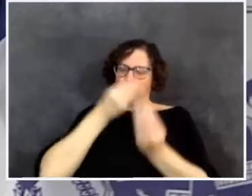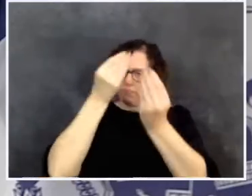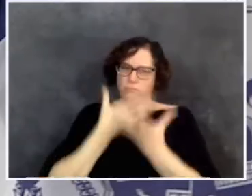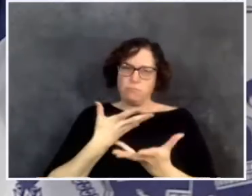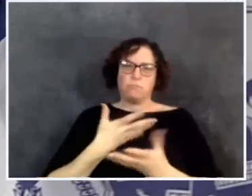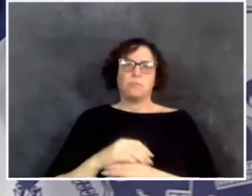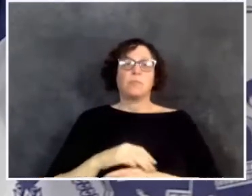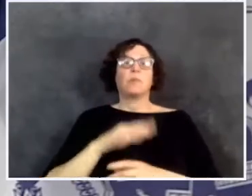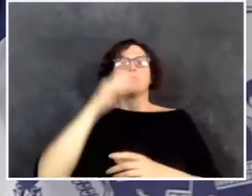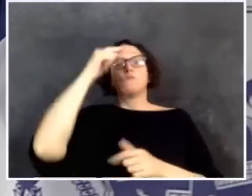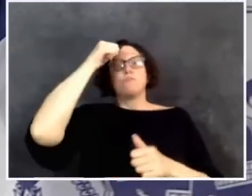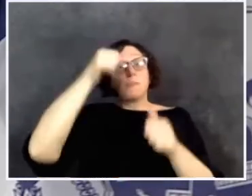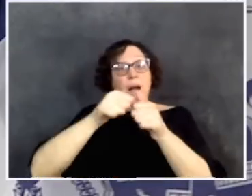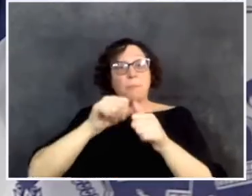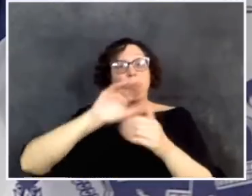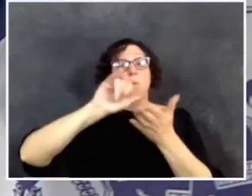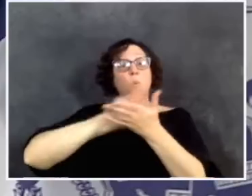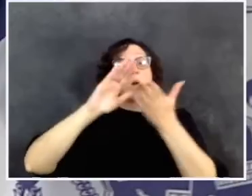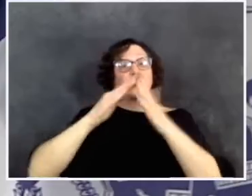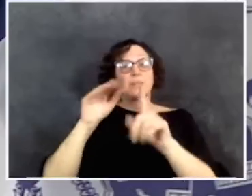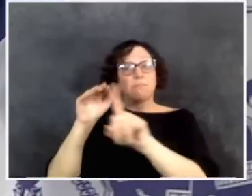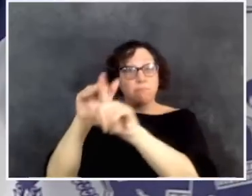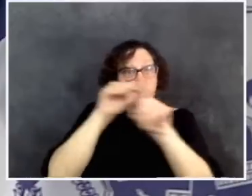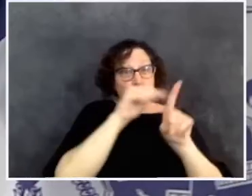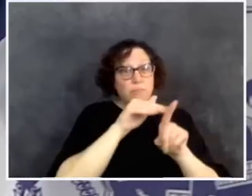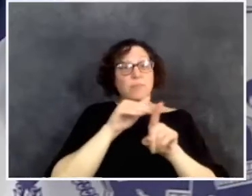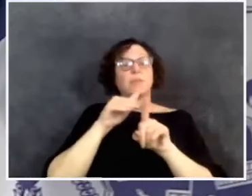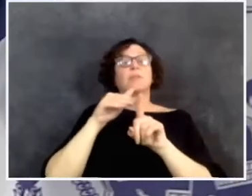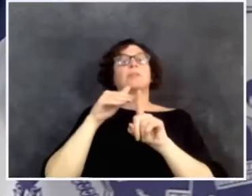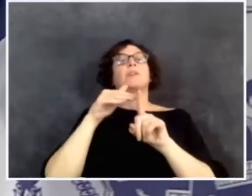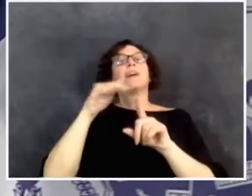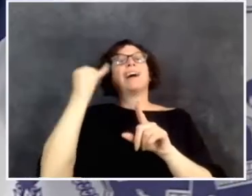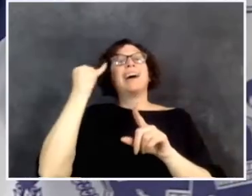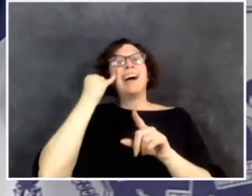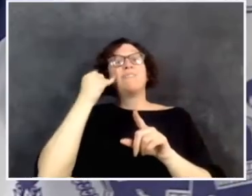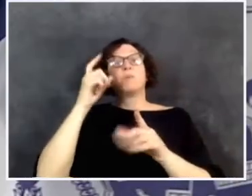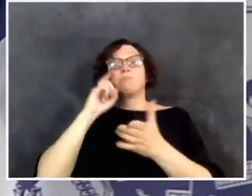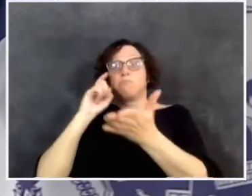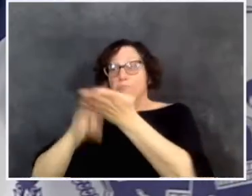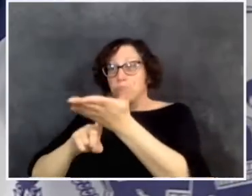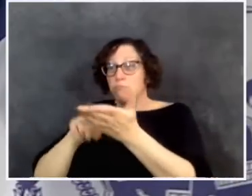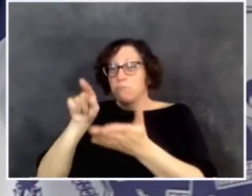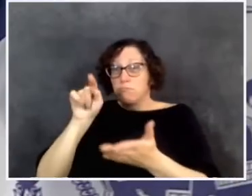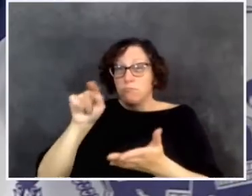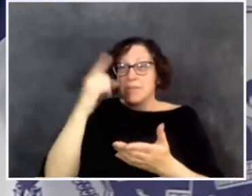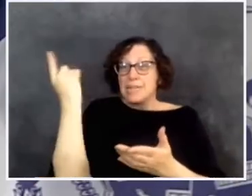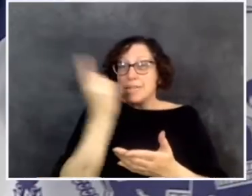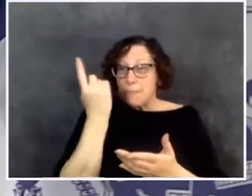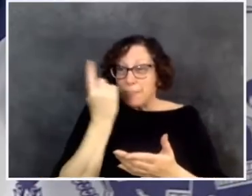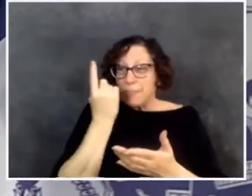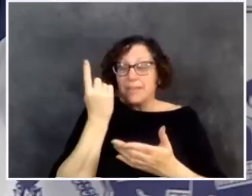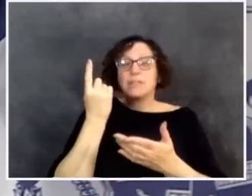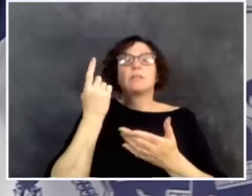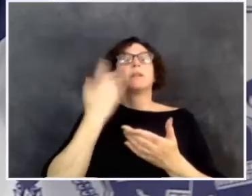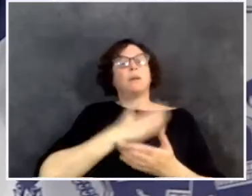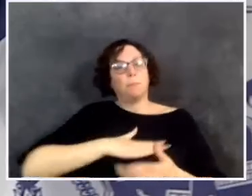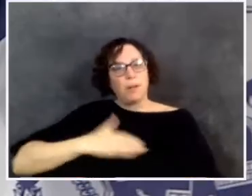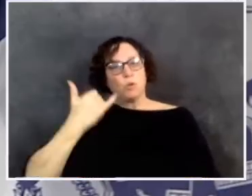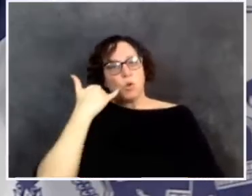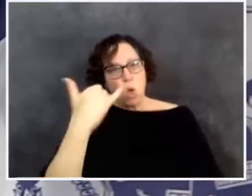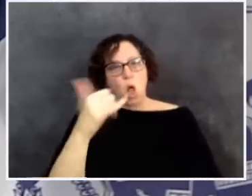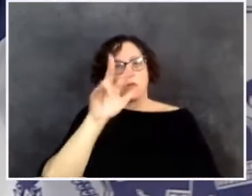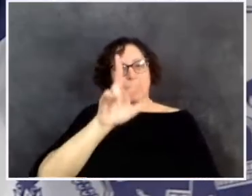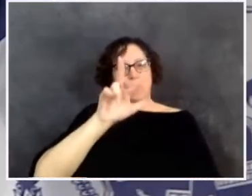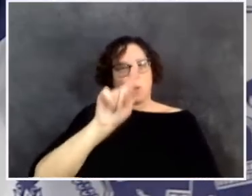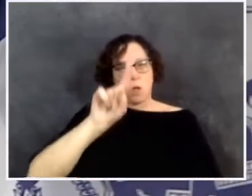call 311 or to send those photos in. But I need specificity. I need to know